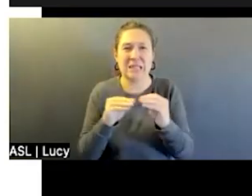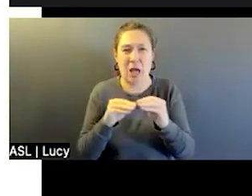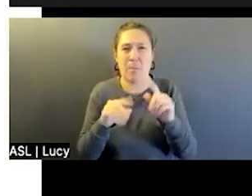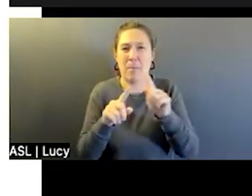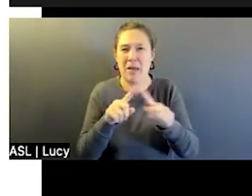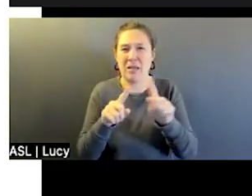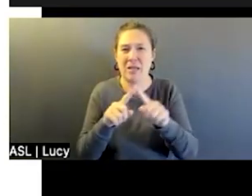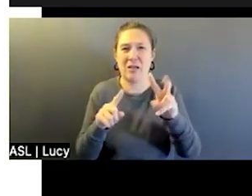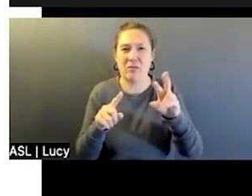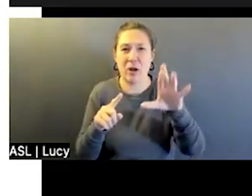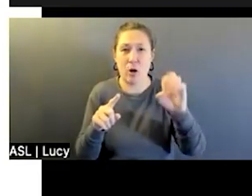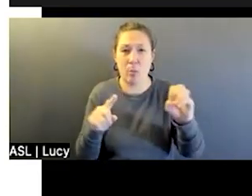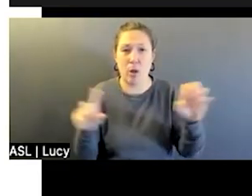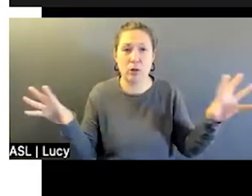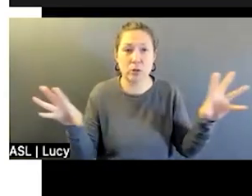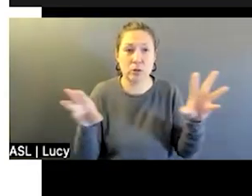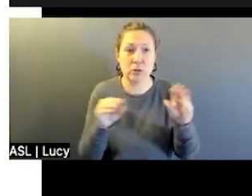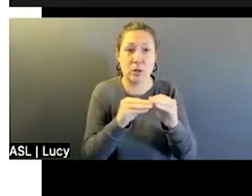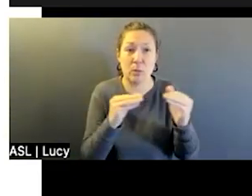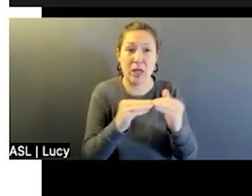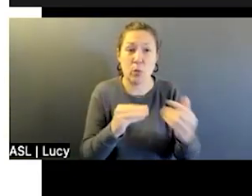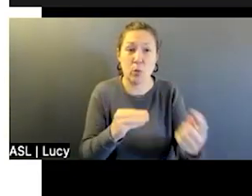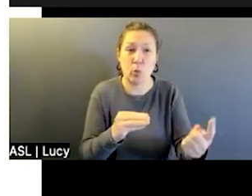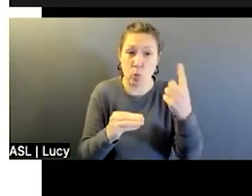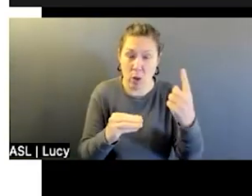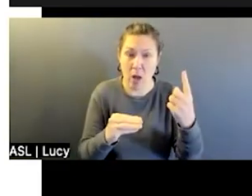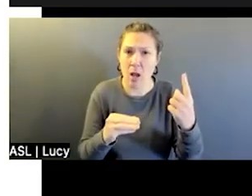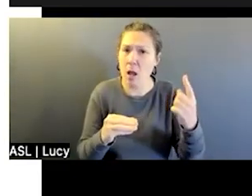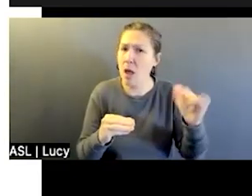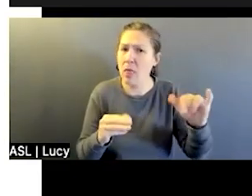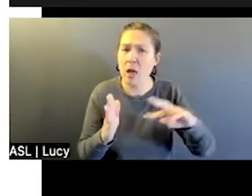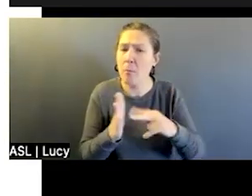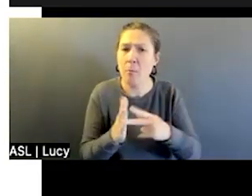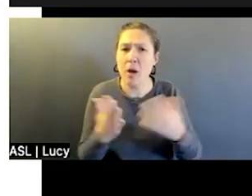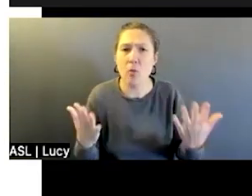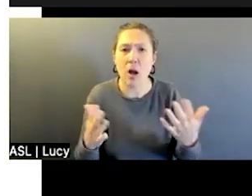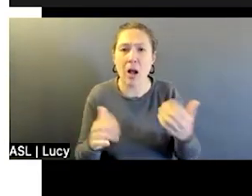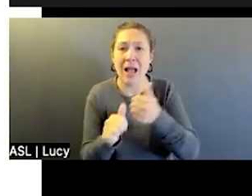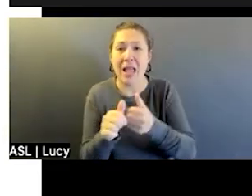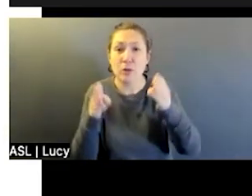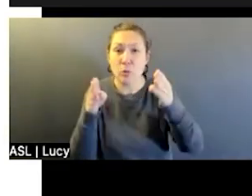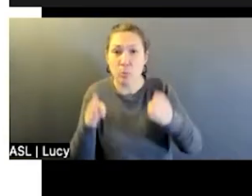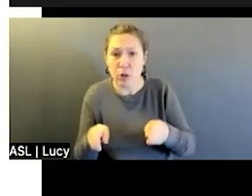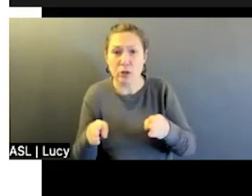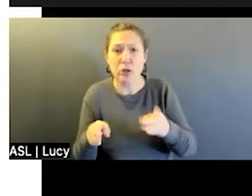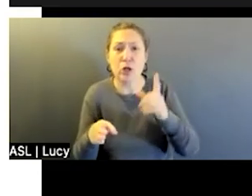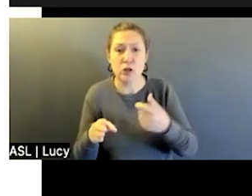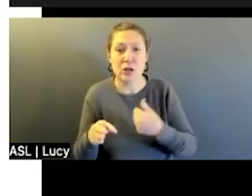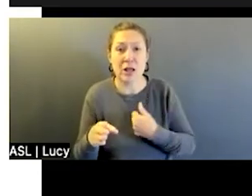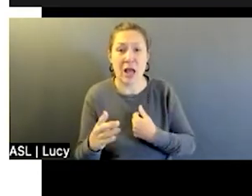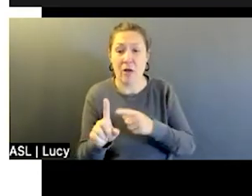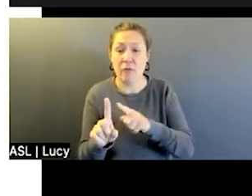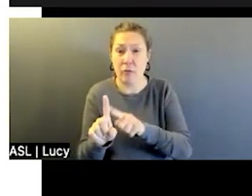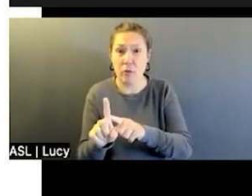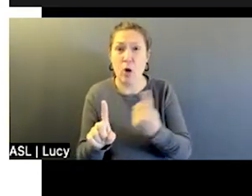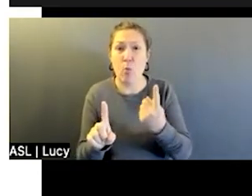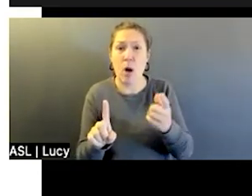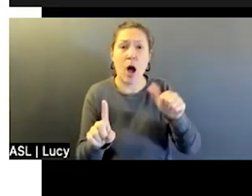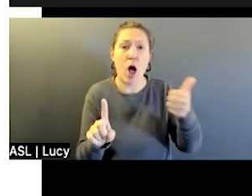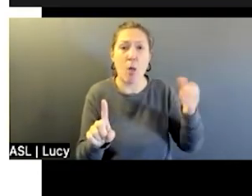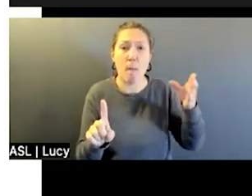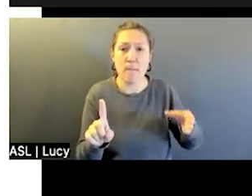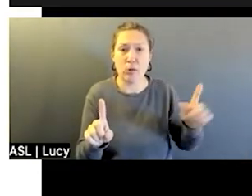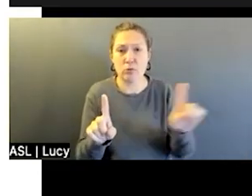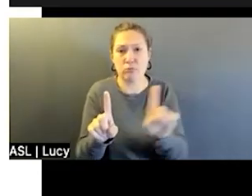equals to 1. What does it mean? It means that each person should be accompanied with just one person, one airport